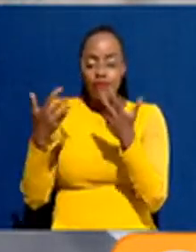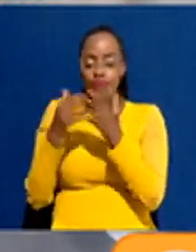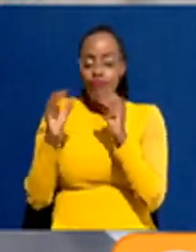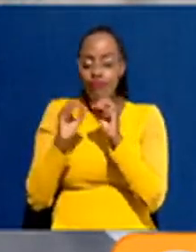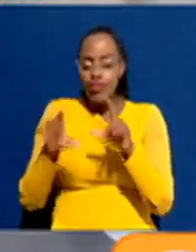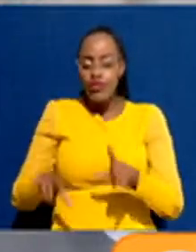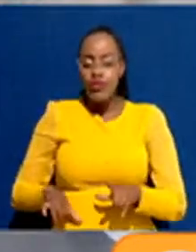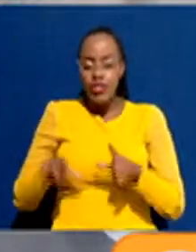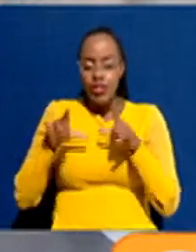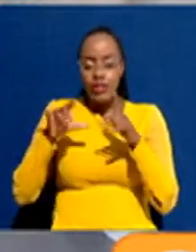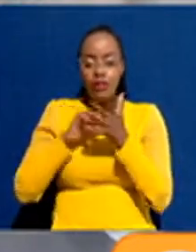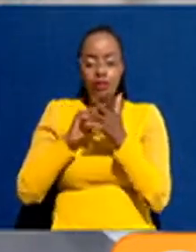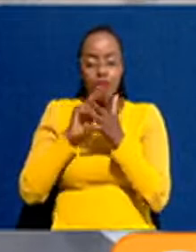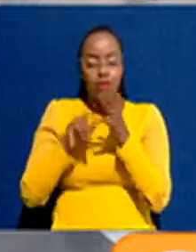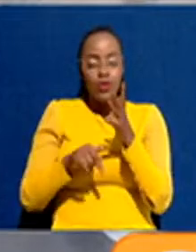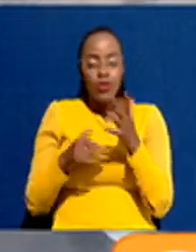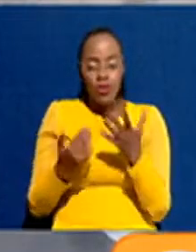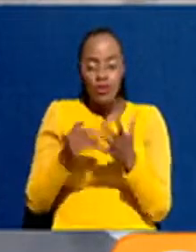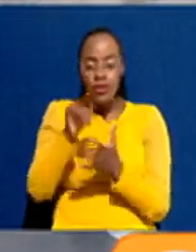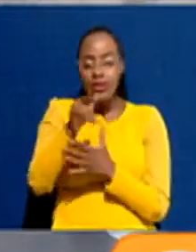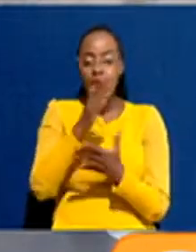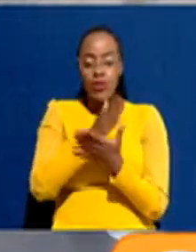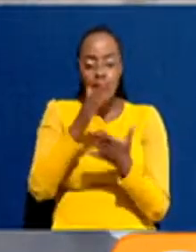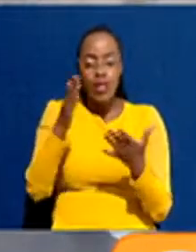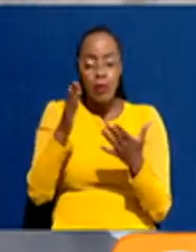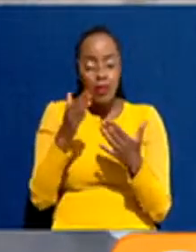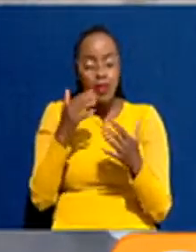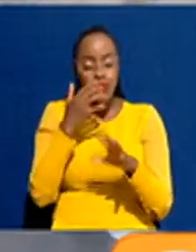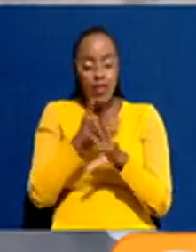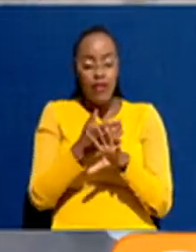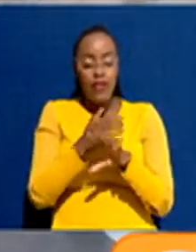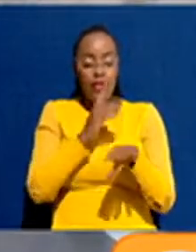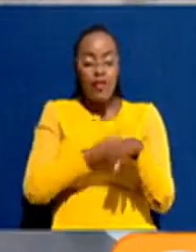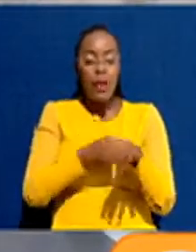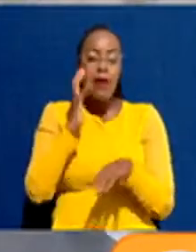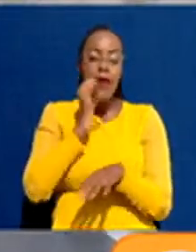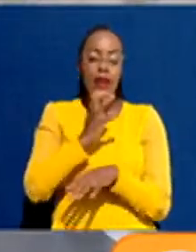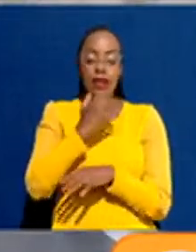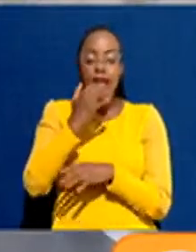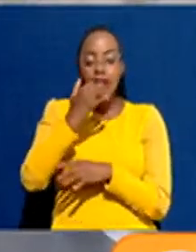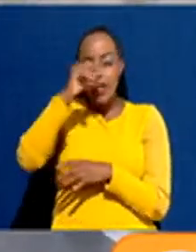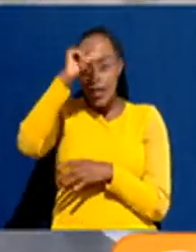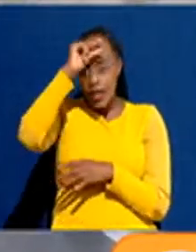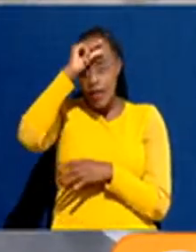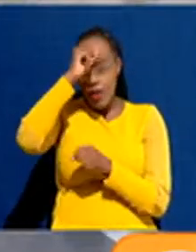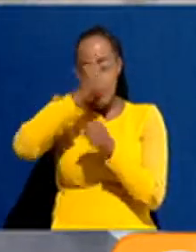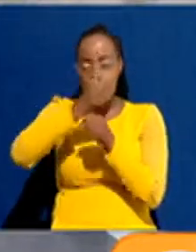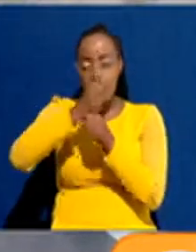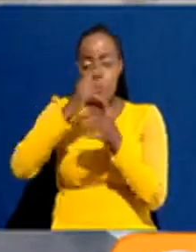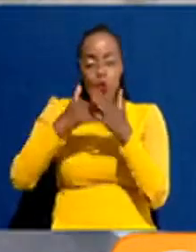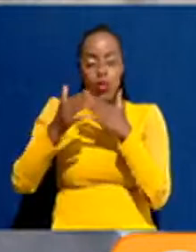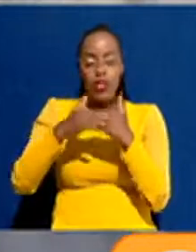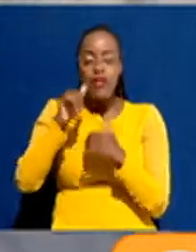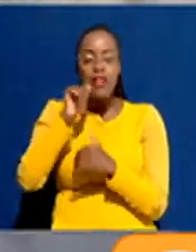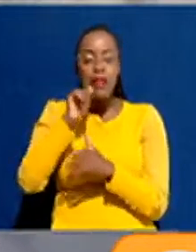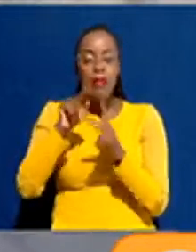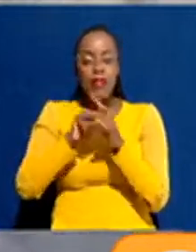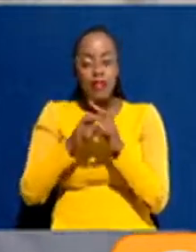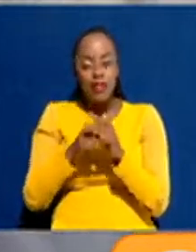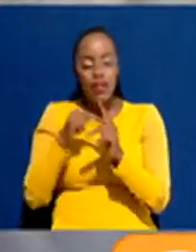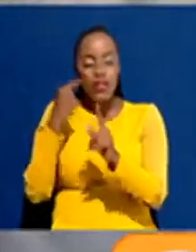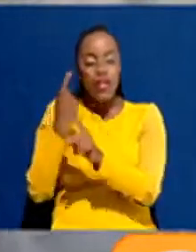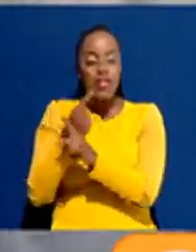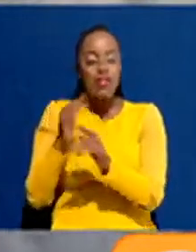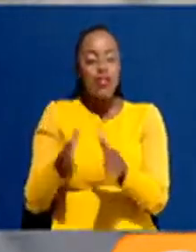settlement, so take them somewhere. So what the Kenyatta government did is to continue with what the British had started in a